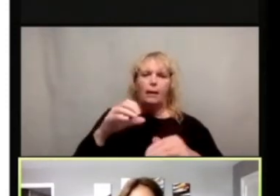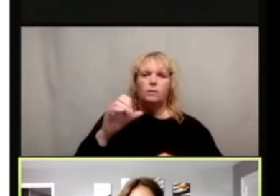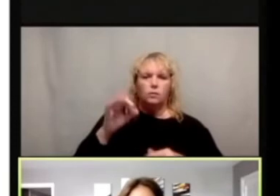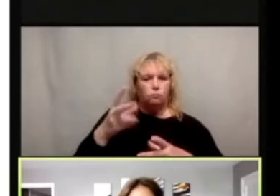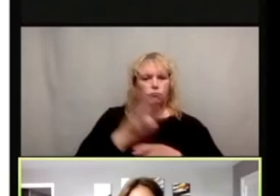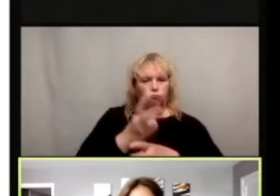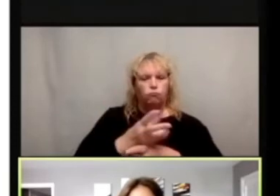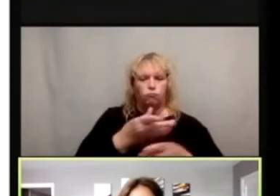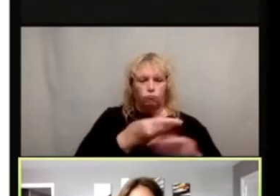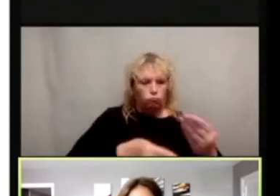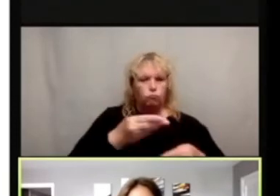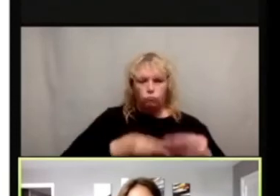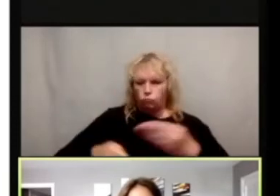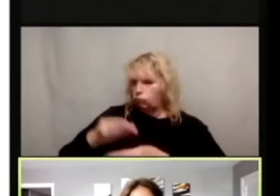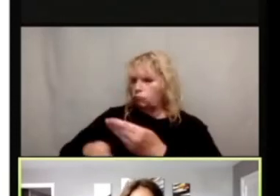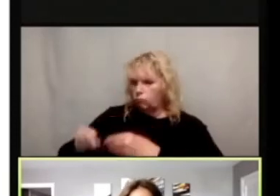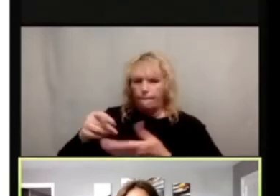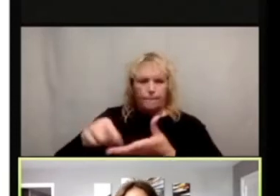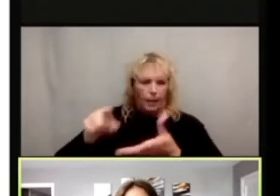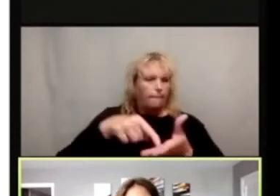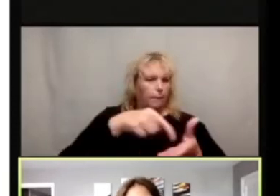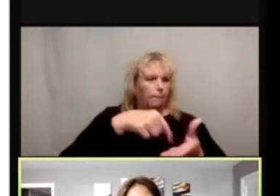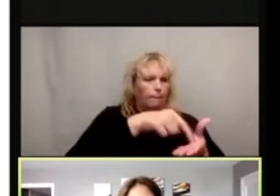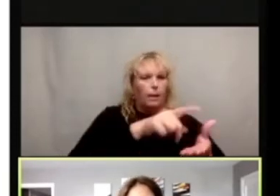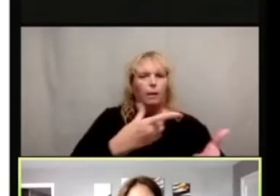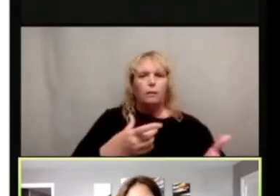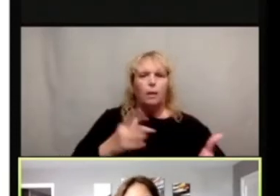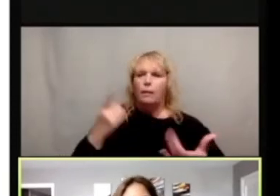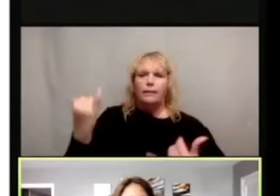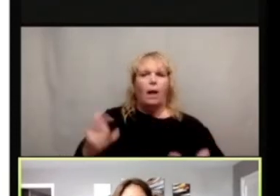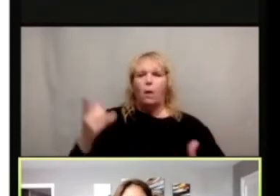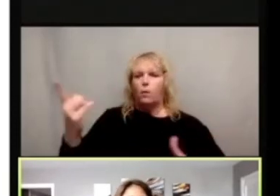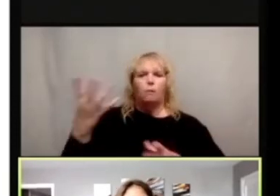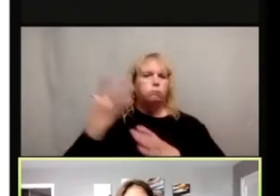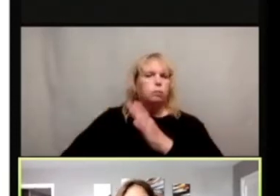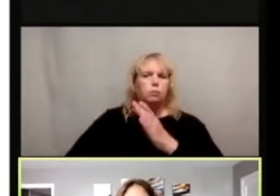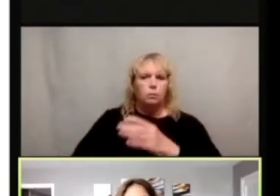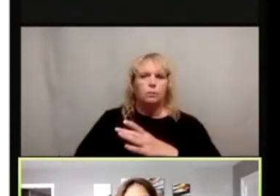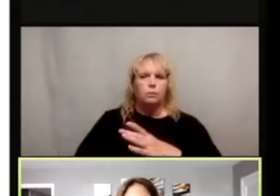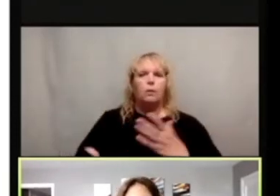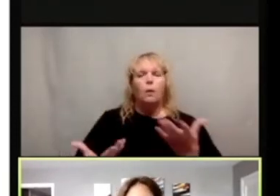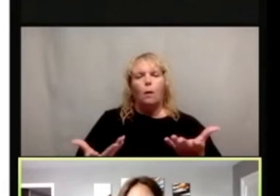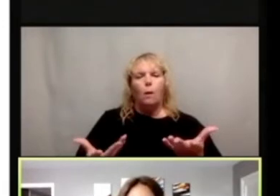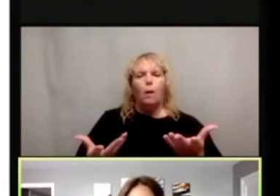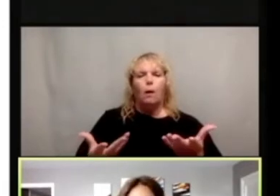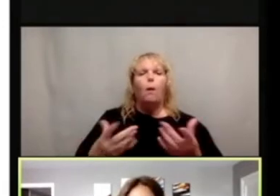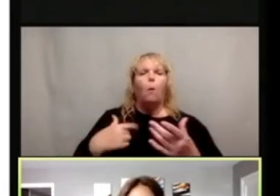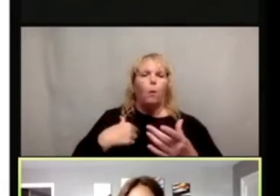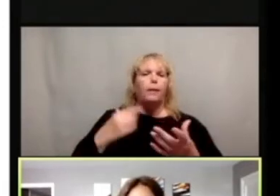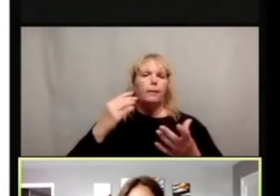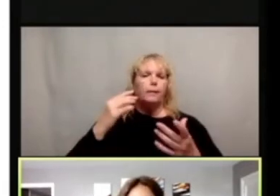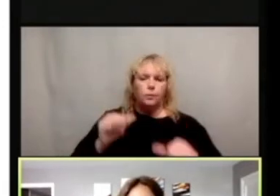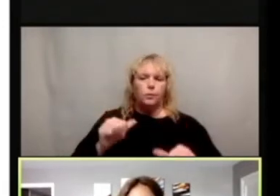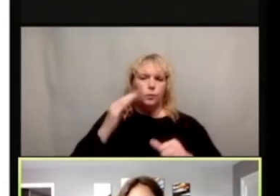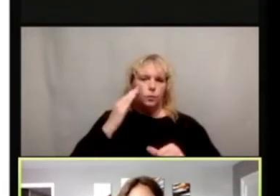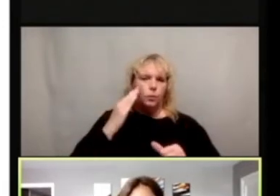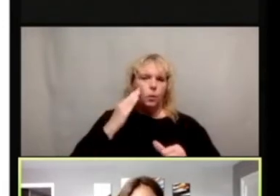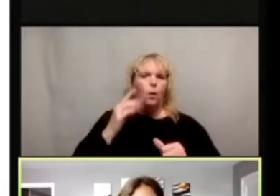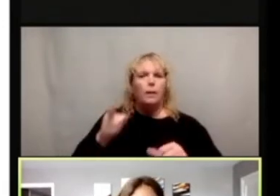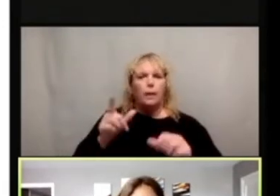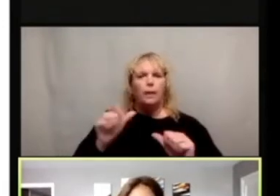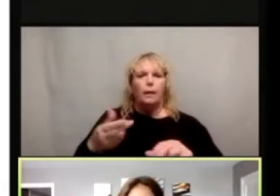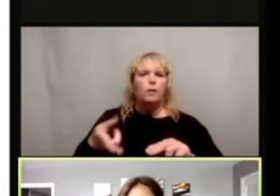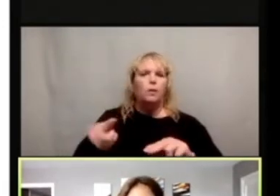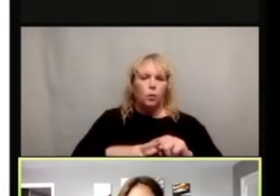other family members are no longer available now that we know that there are increases in child labor challenges, not just in